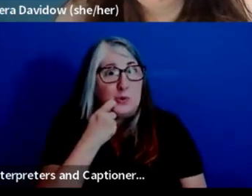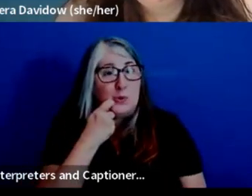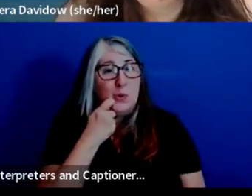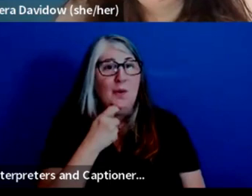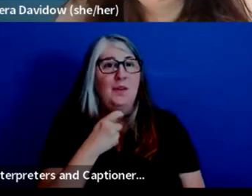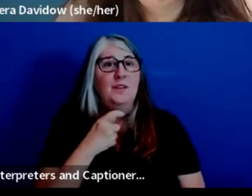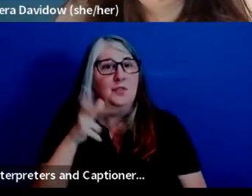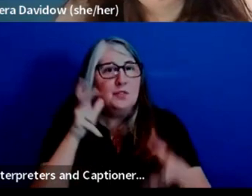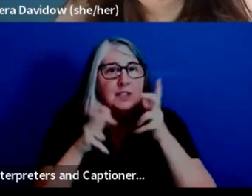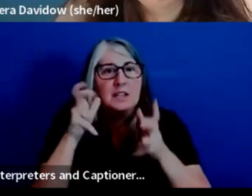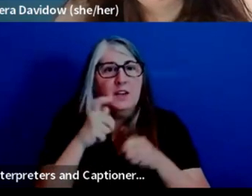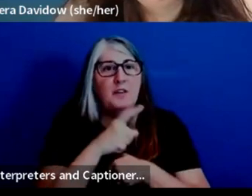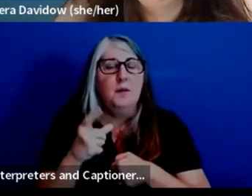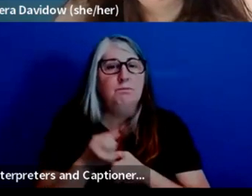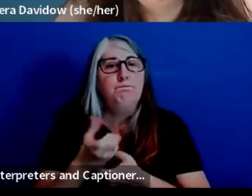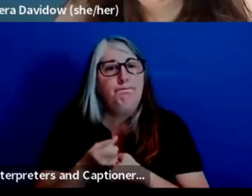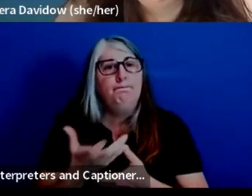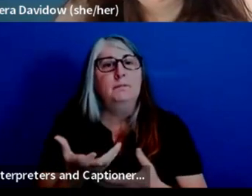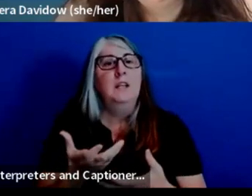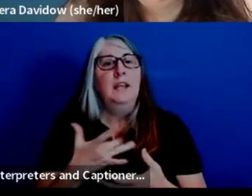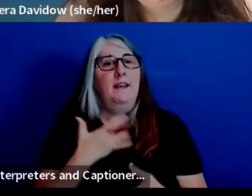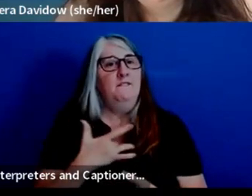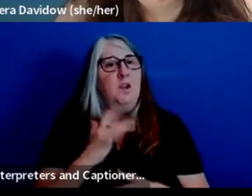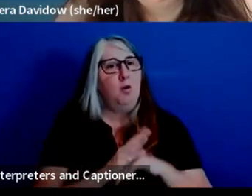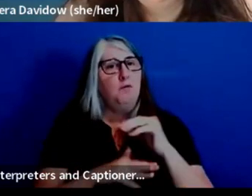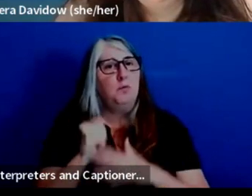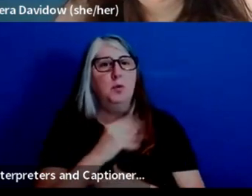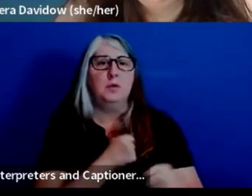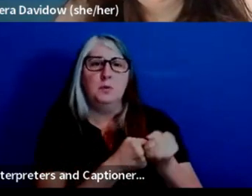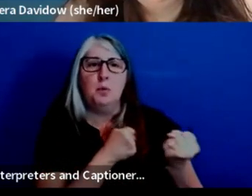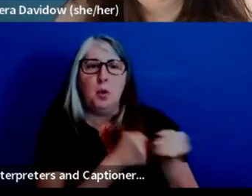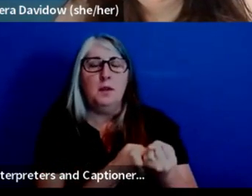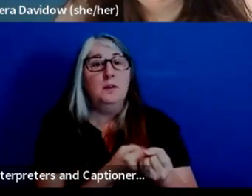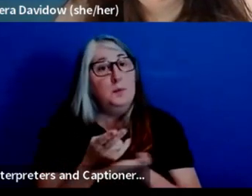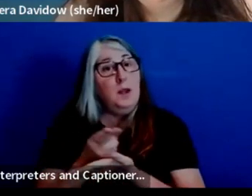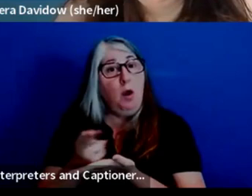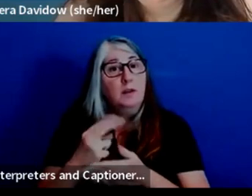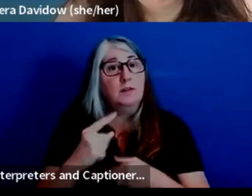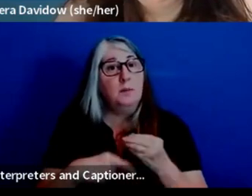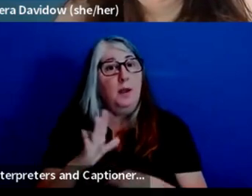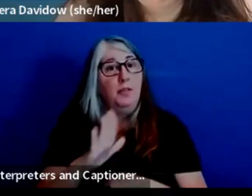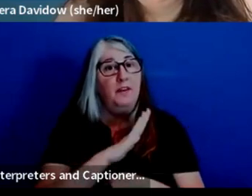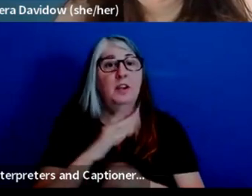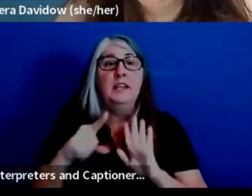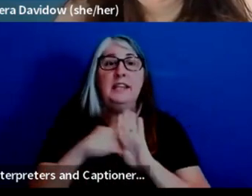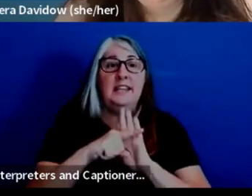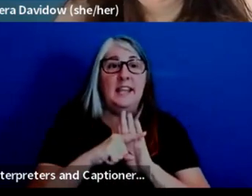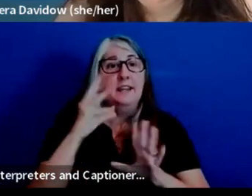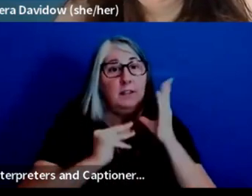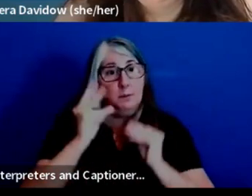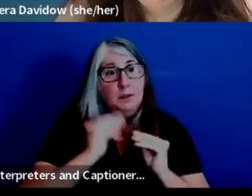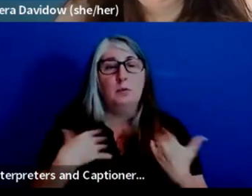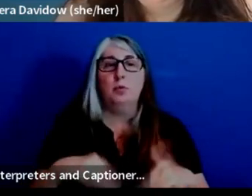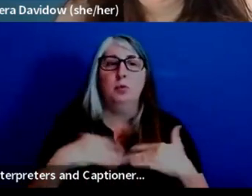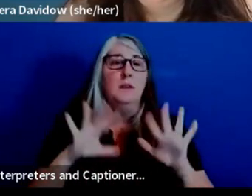hear them feel comfortable and supported and being honest about even their negative experiences. And that was great. And that